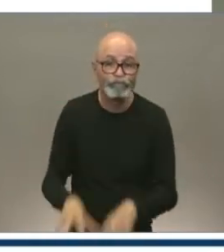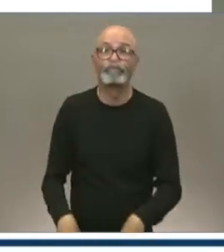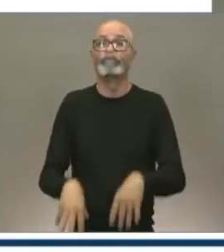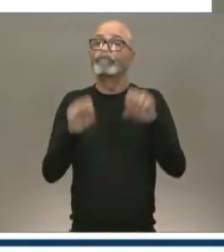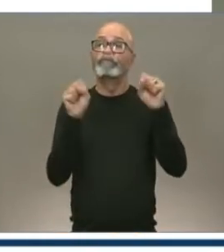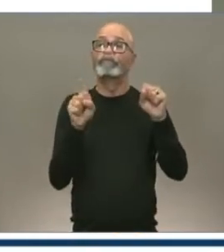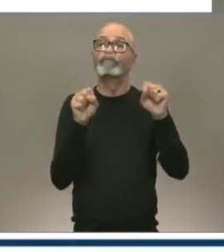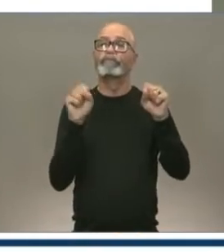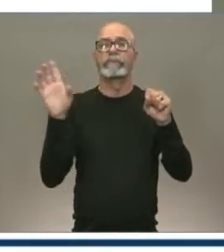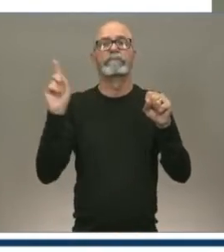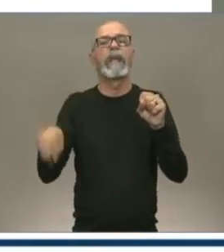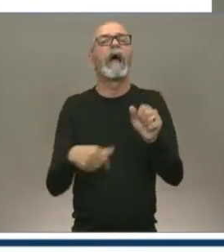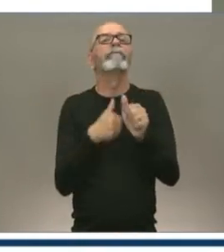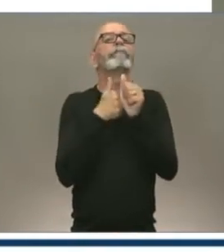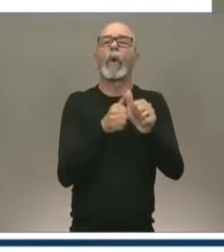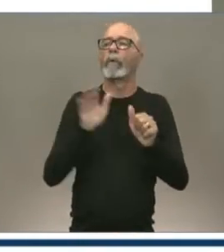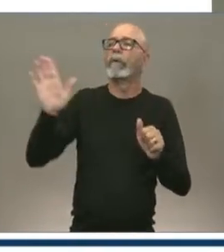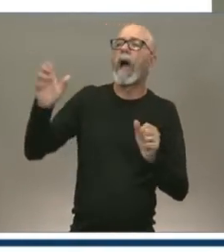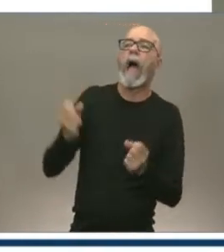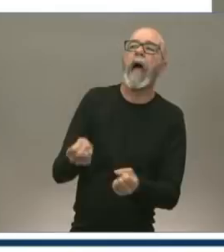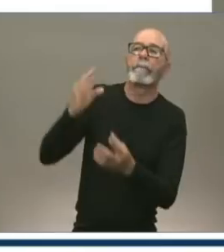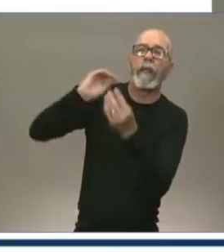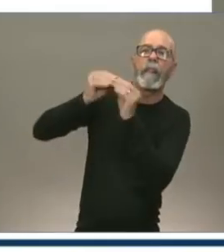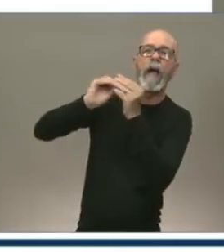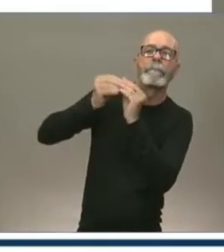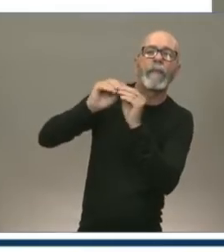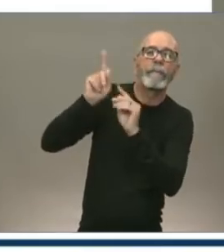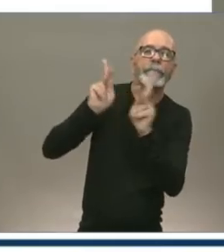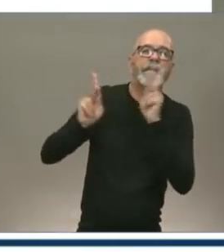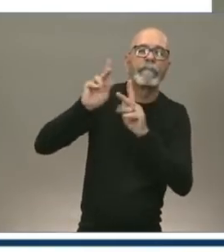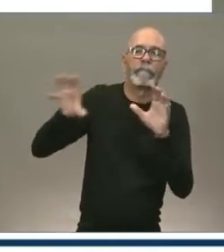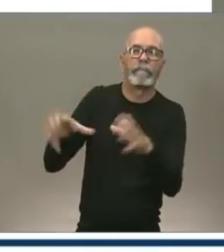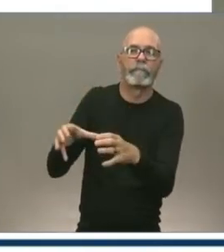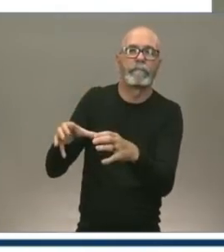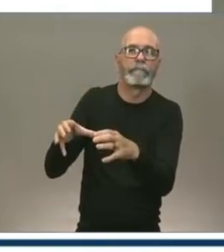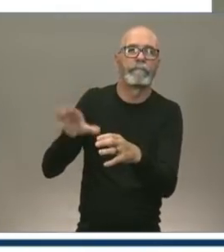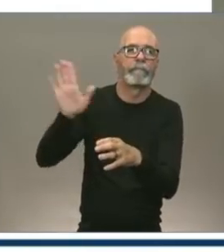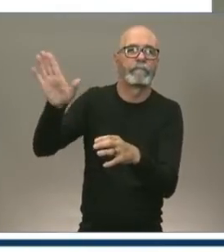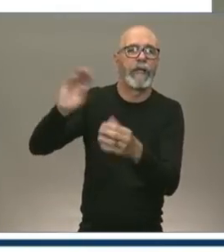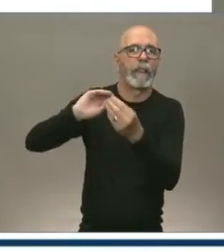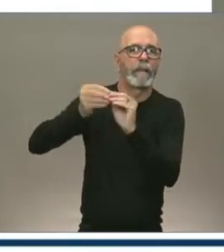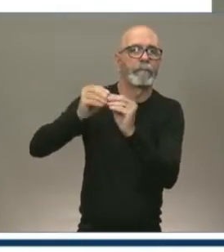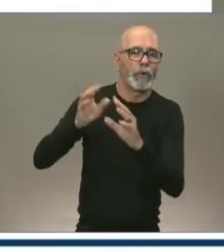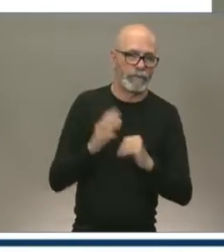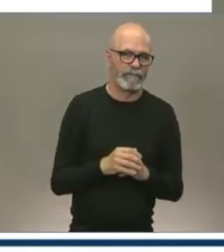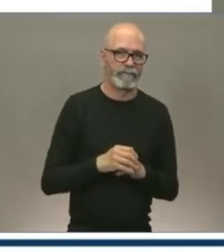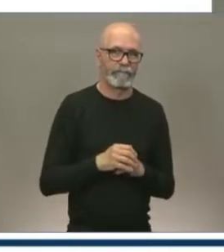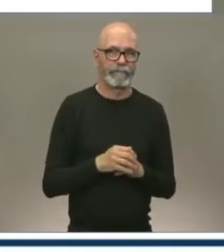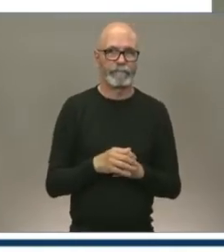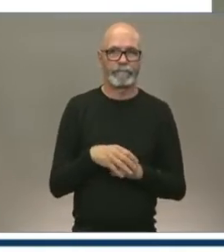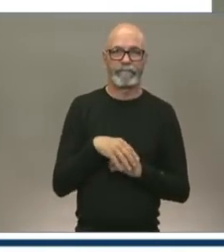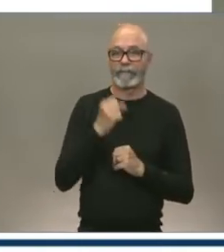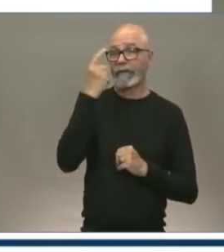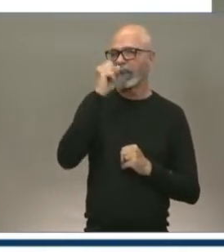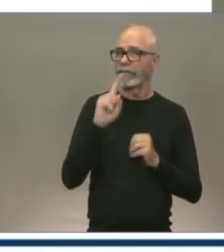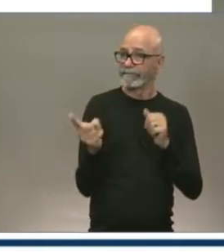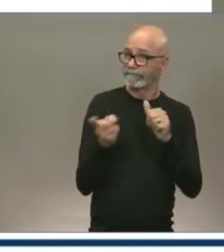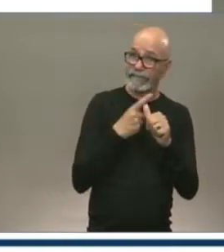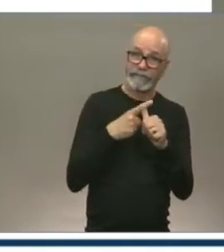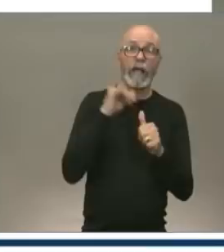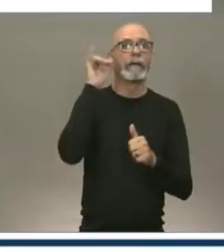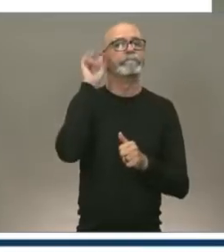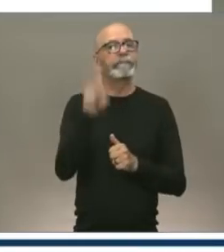at the time. It's important that communities understand that. First, there has to be, by the order, there has to be a recognized